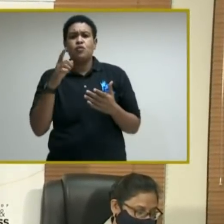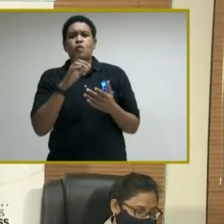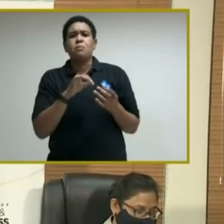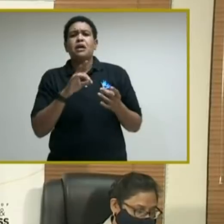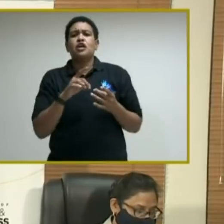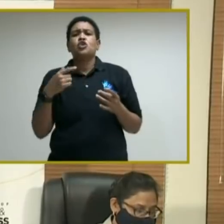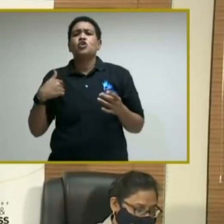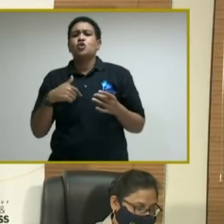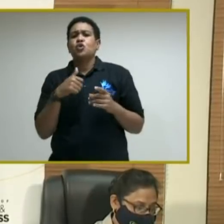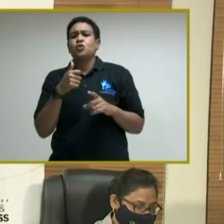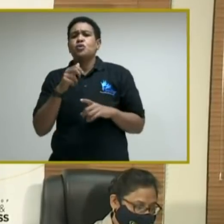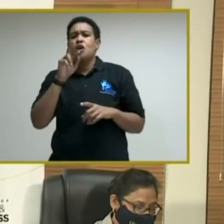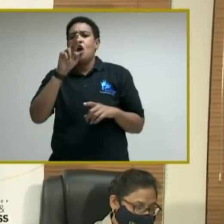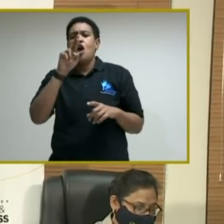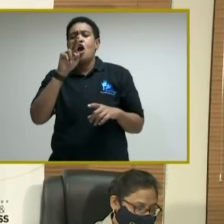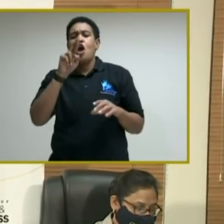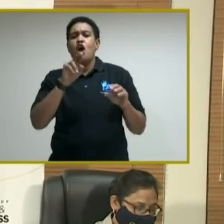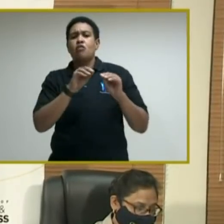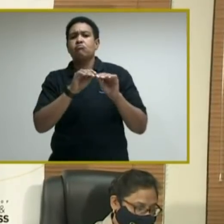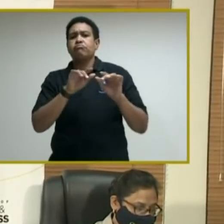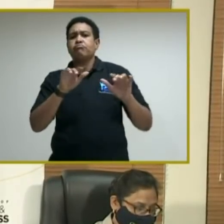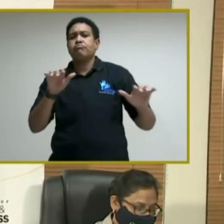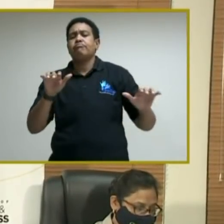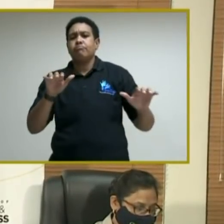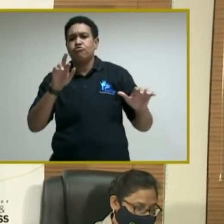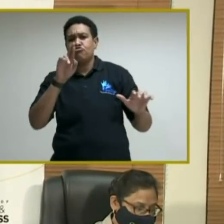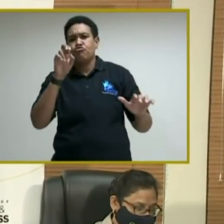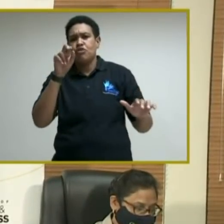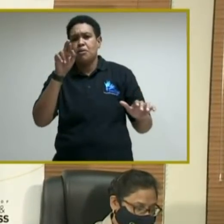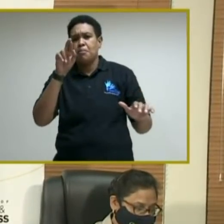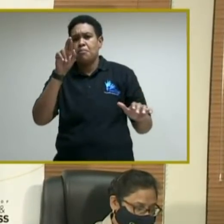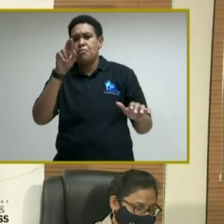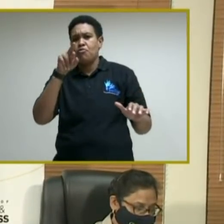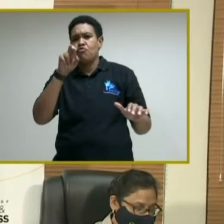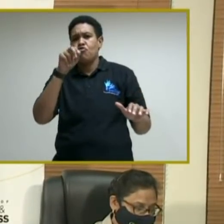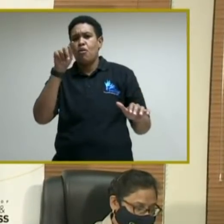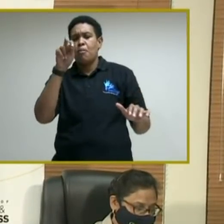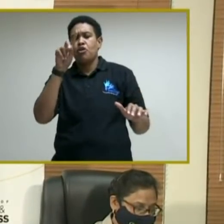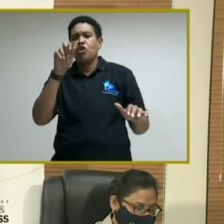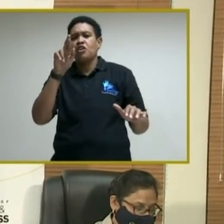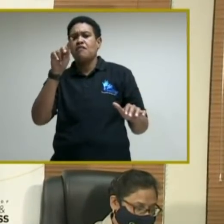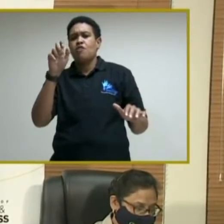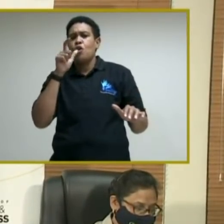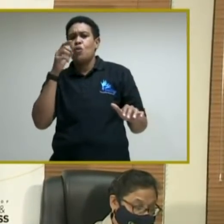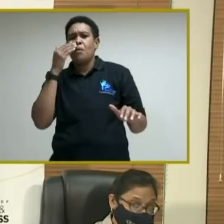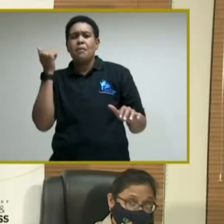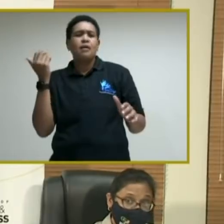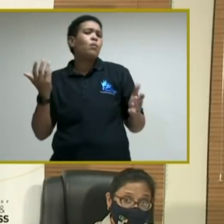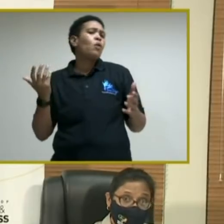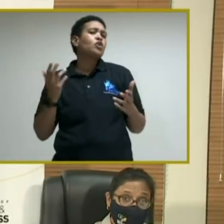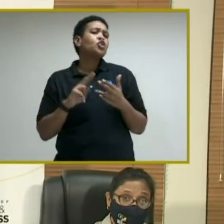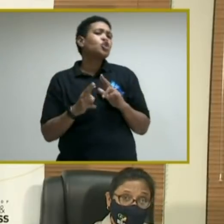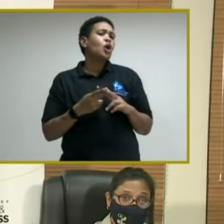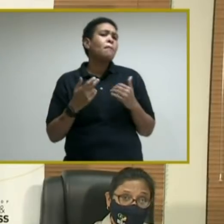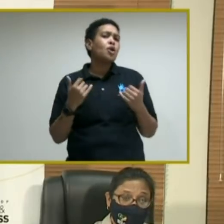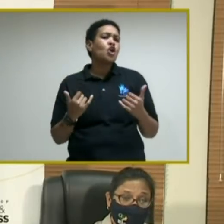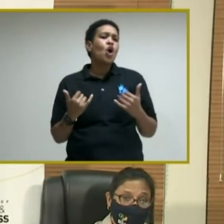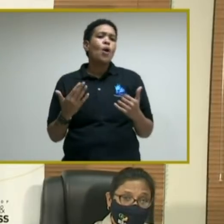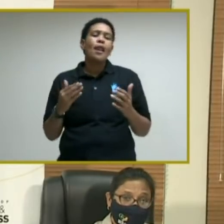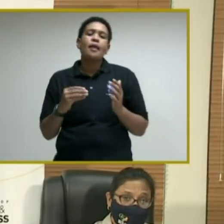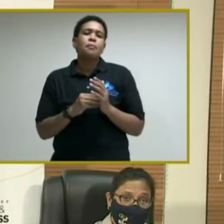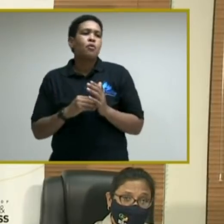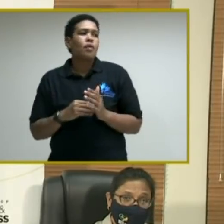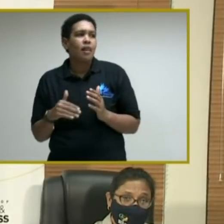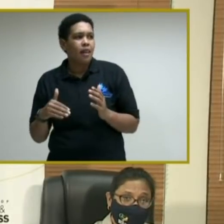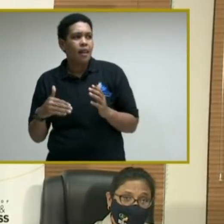R rate is looking better now, but I didn't make a note of, that is the reproductive rate. I didn't make a note of